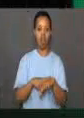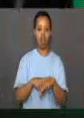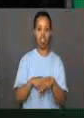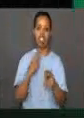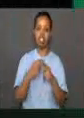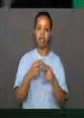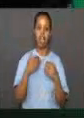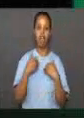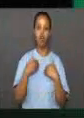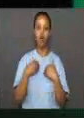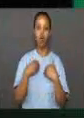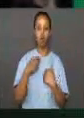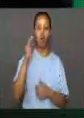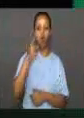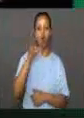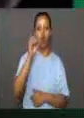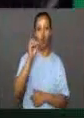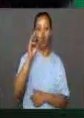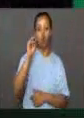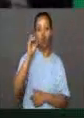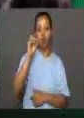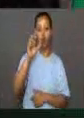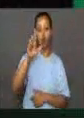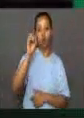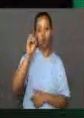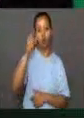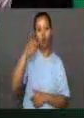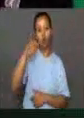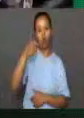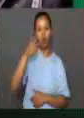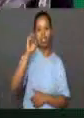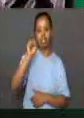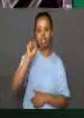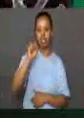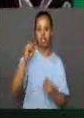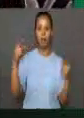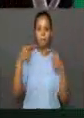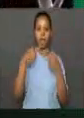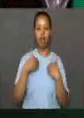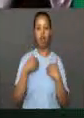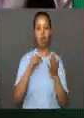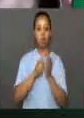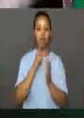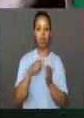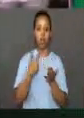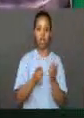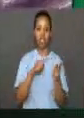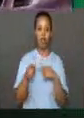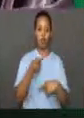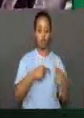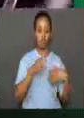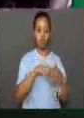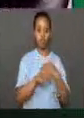called homologous pairs. These homologous pairs have genes